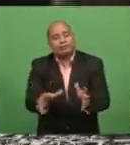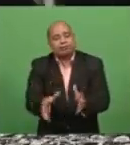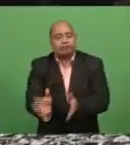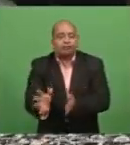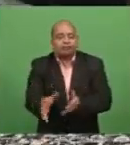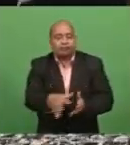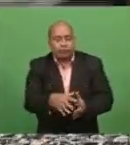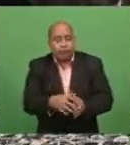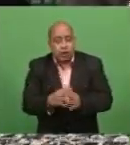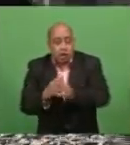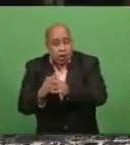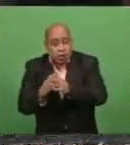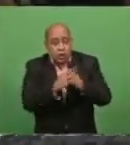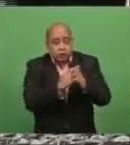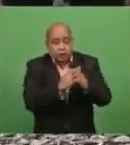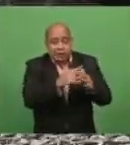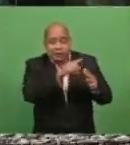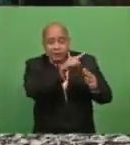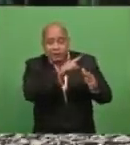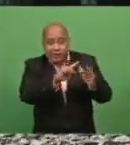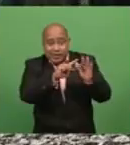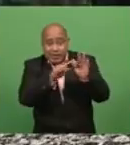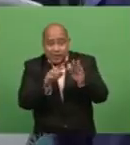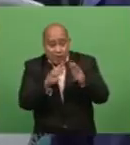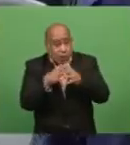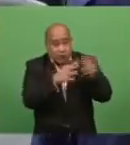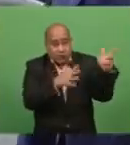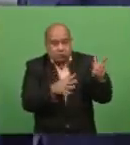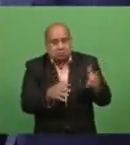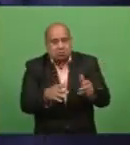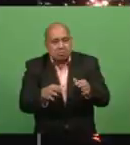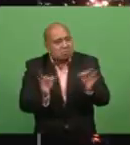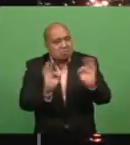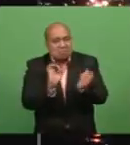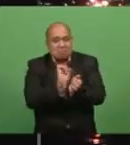Central Divisions recorded nil arrests.